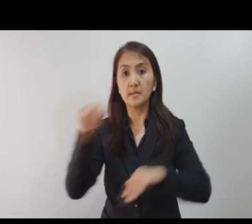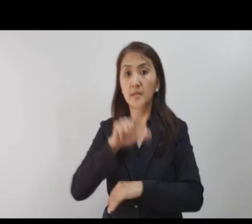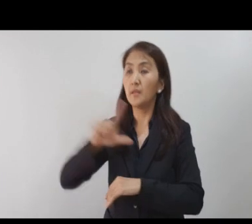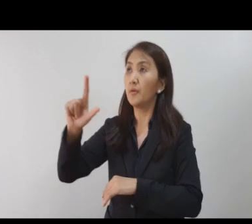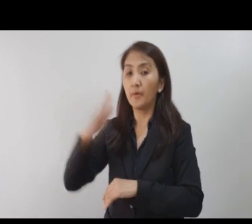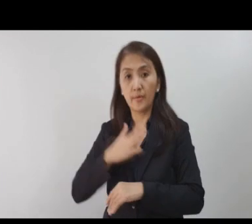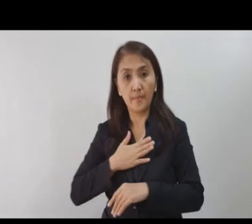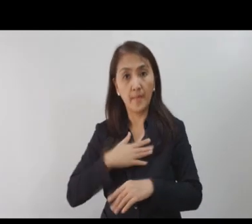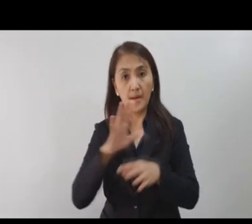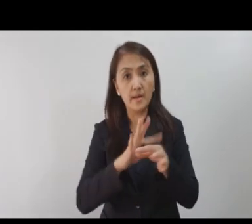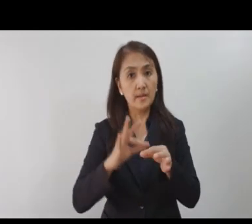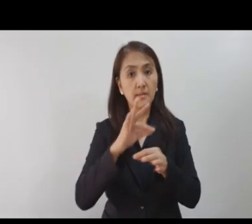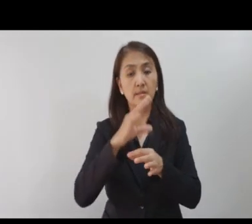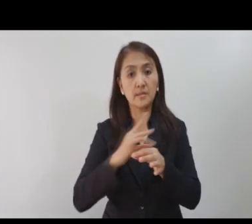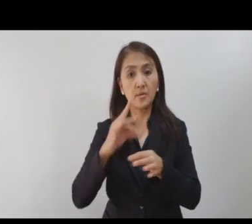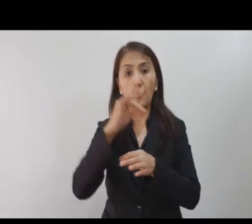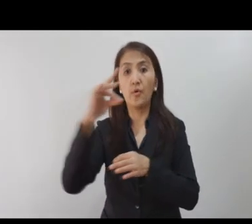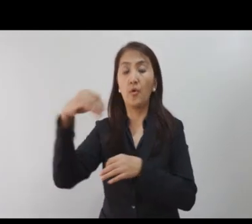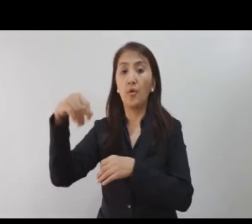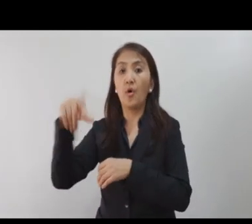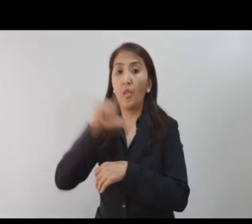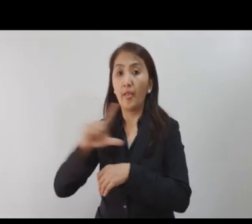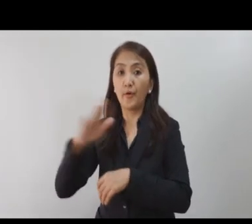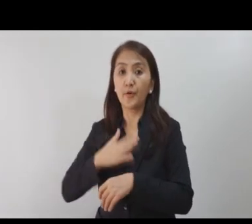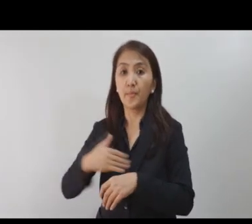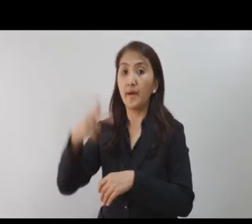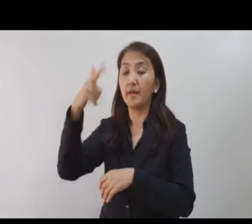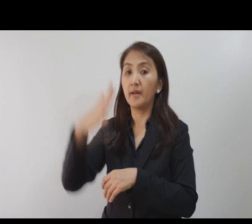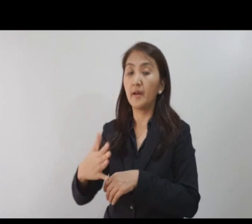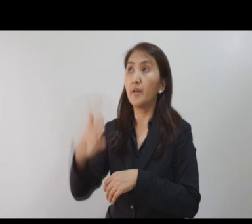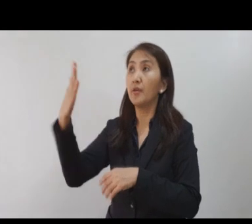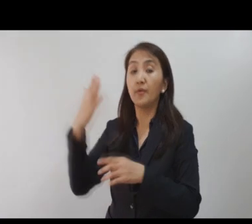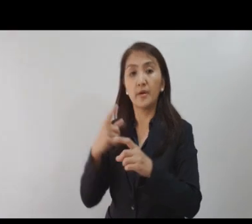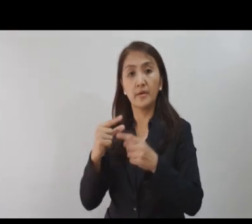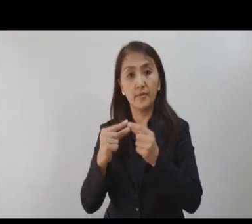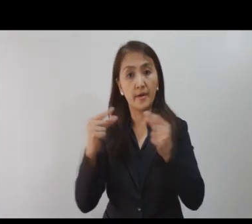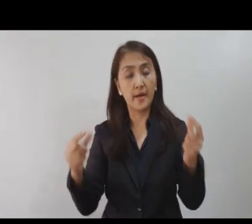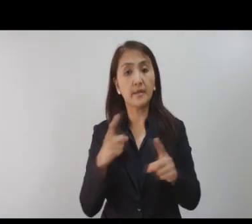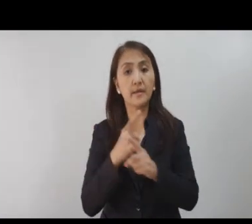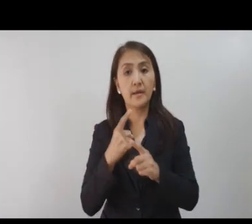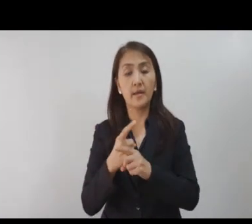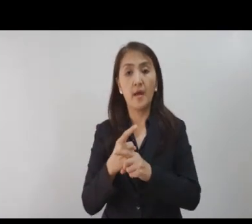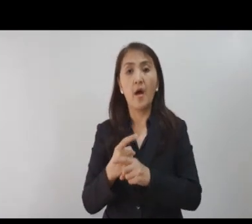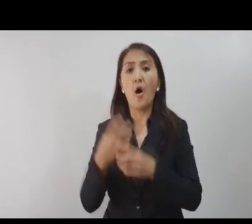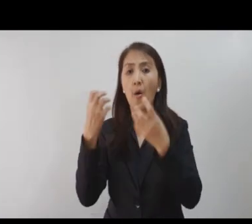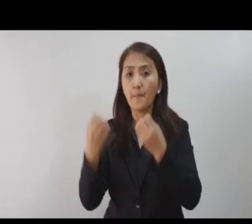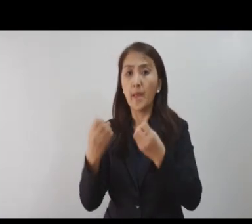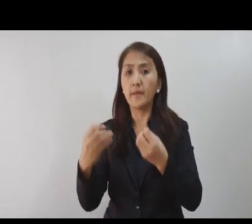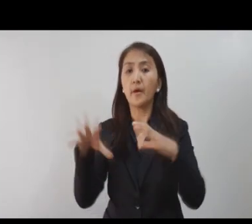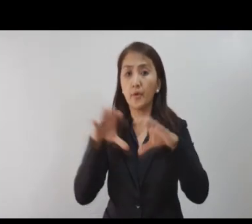Bless the Lord, O my soul. O Lord, my God, You are great indeed.